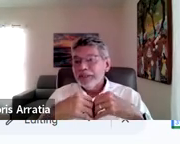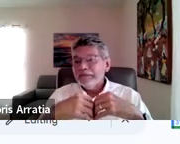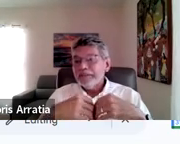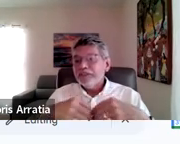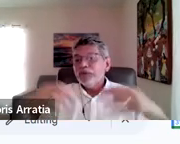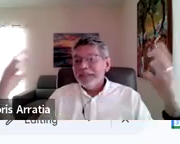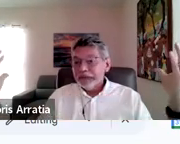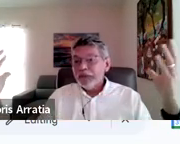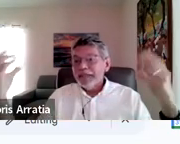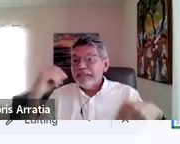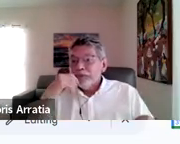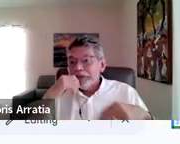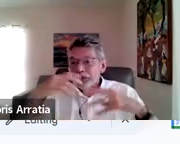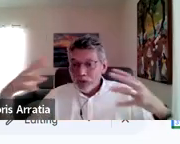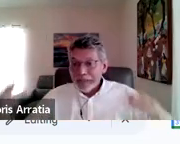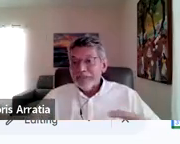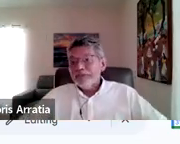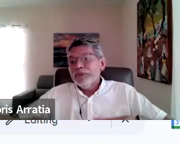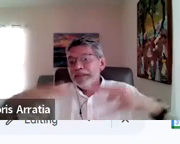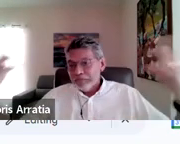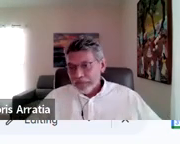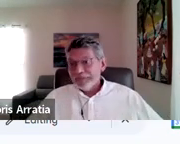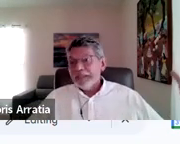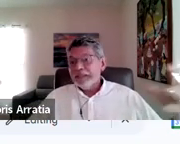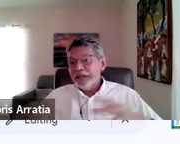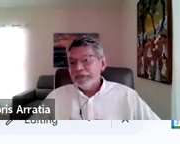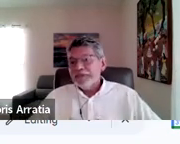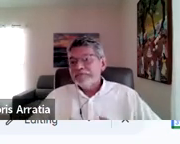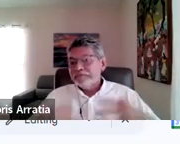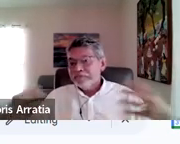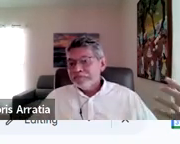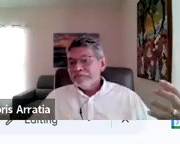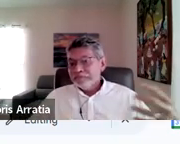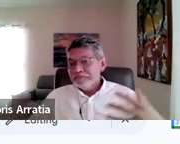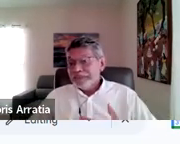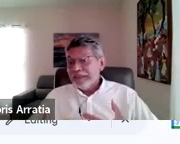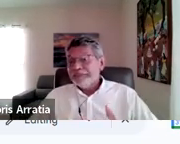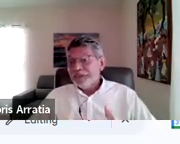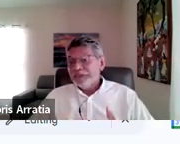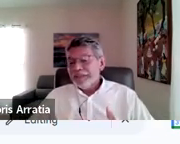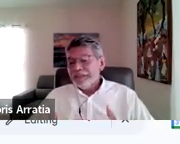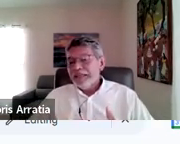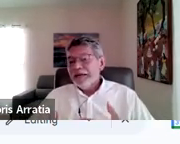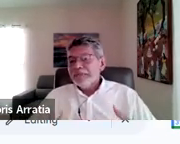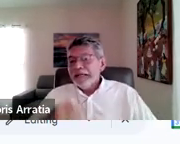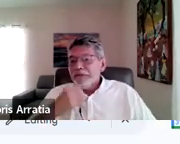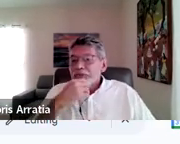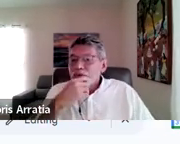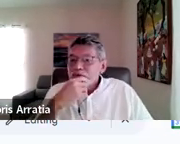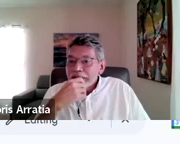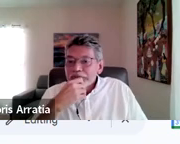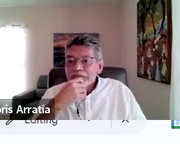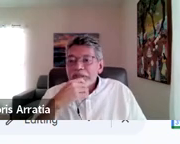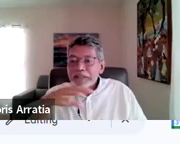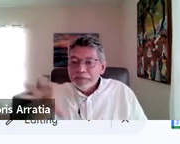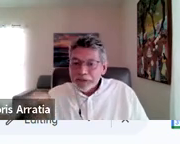of thinking this from an enterprise level, because your agency really is thinking about this stuff, you know, day in, day out. But I don't know if